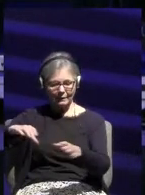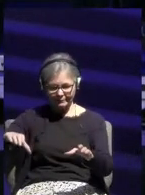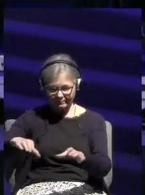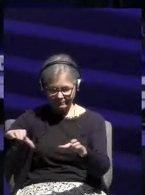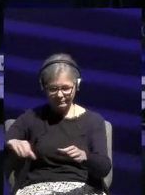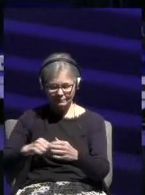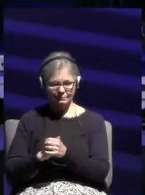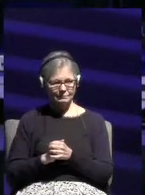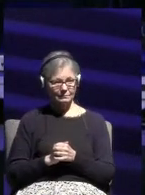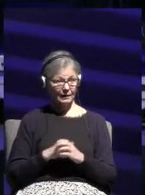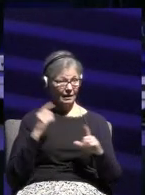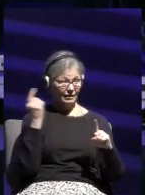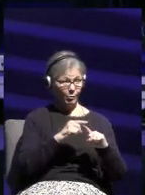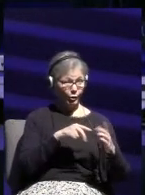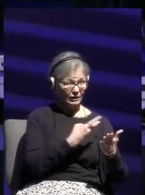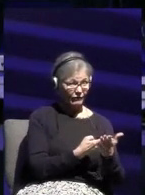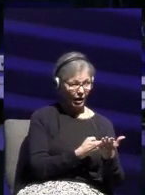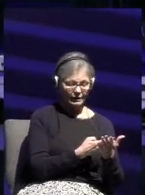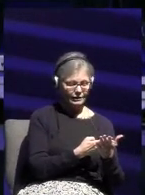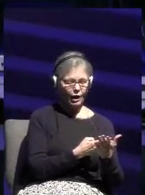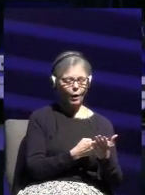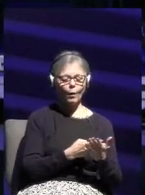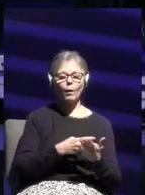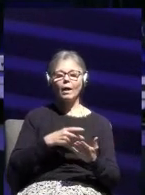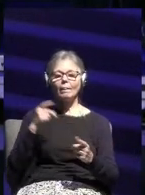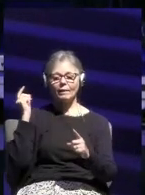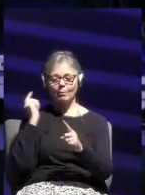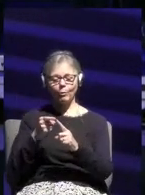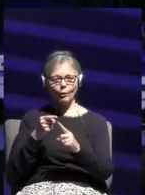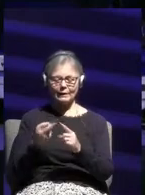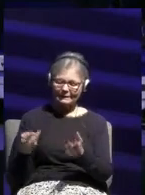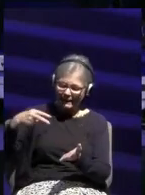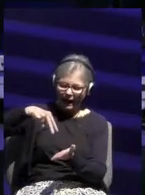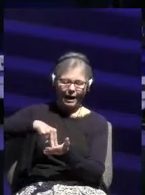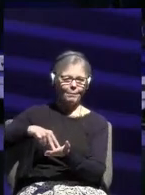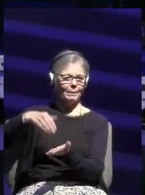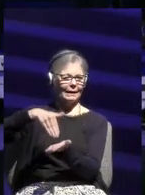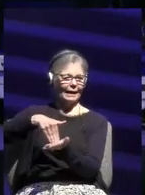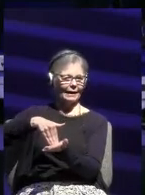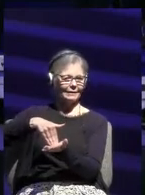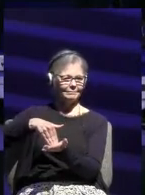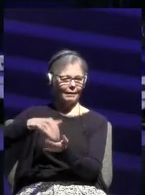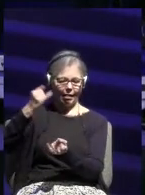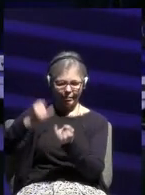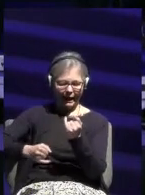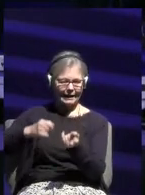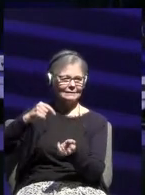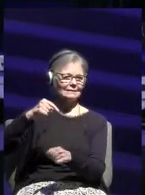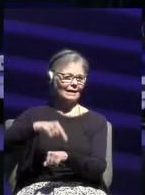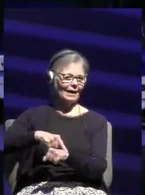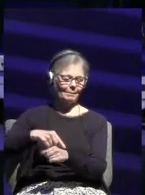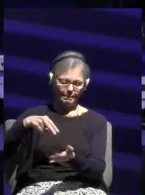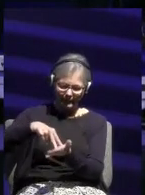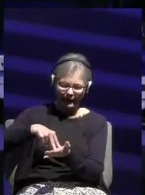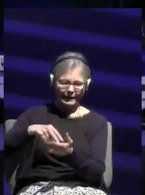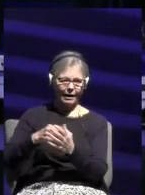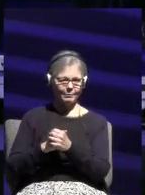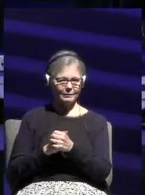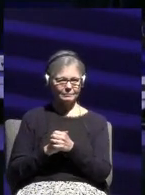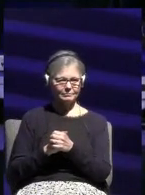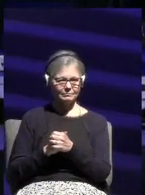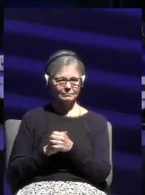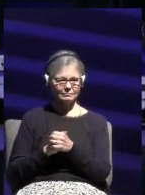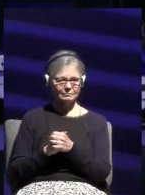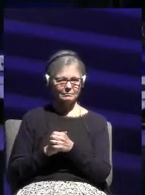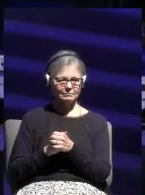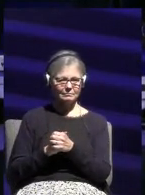It's not about falling. It's about getting up. It's about getting up. I don't want you to view God as someone who's standing on